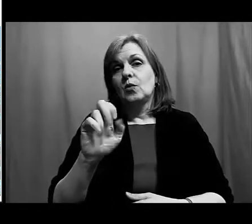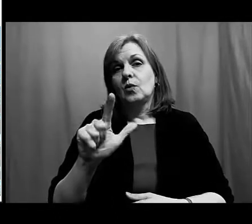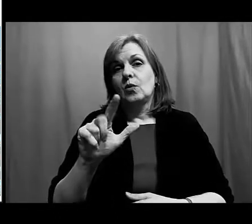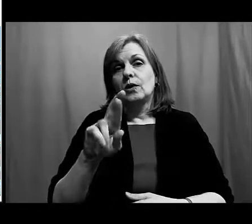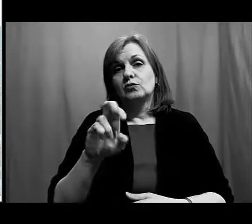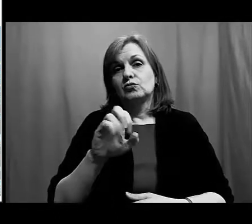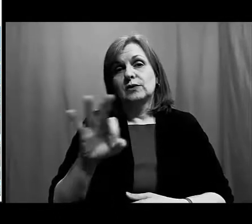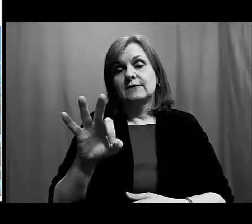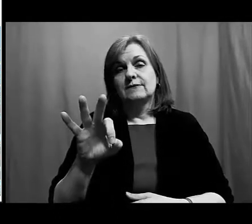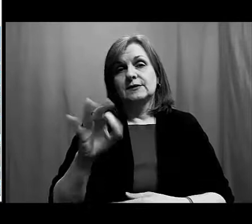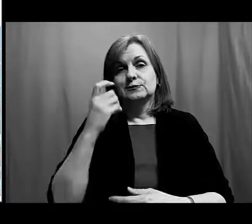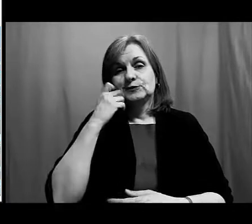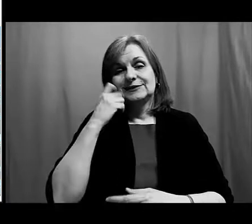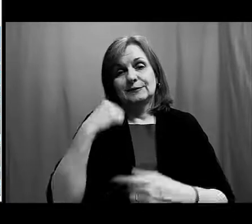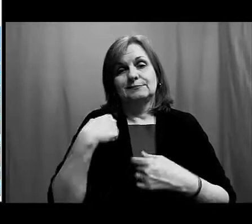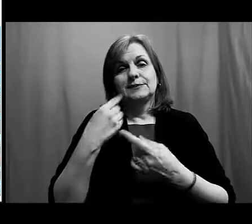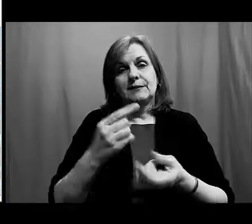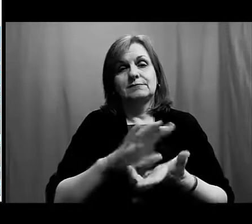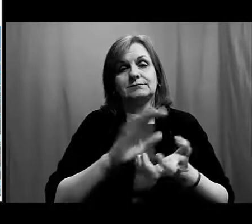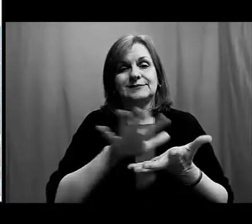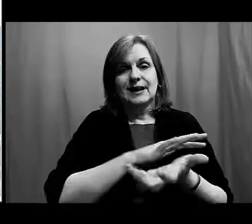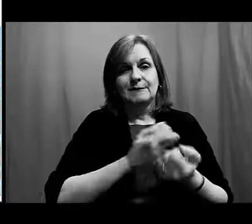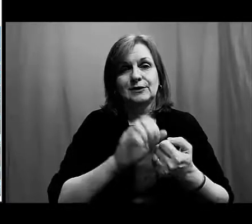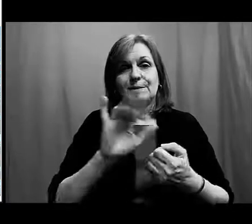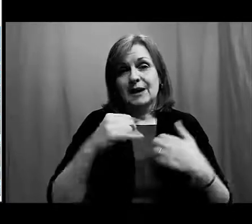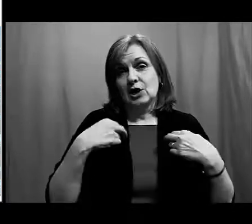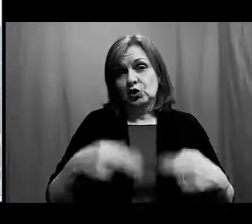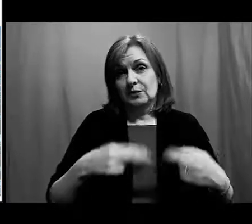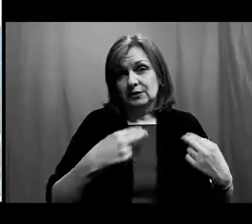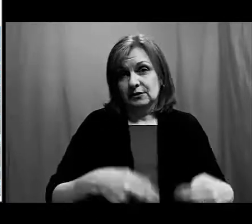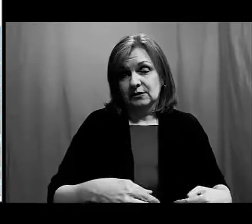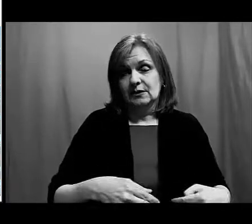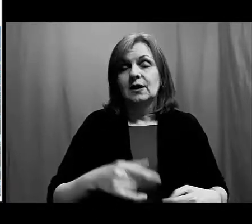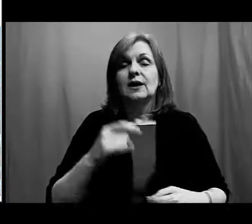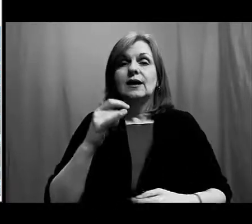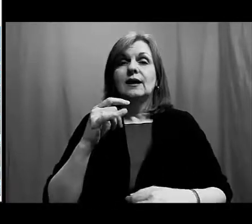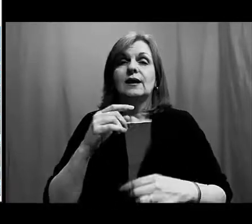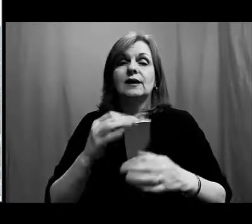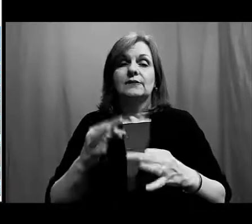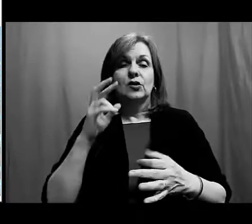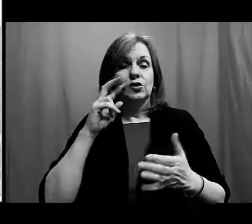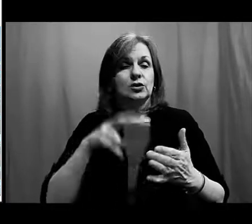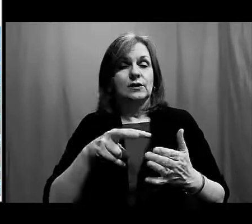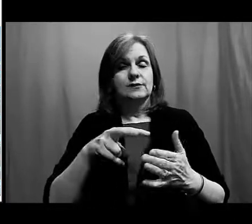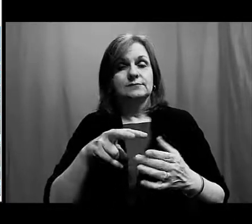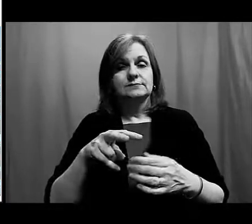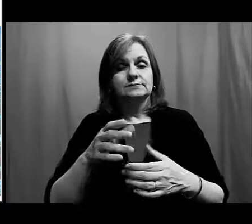of coral reefs being damaged by humans in recent years, okay? And if we look at